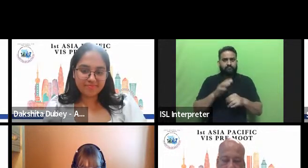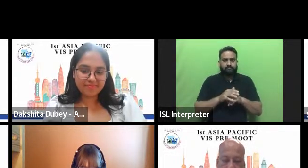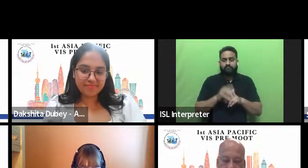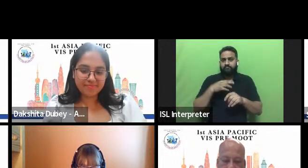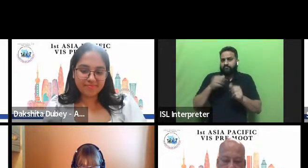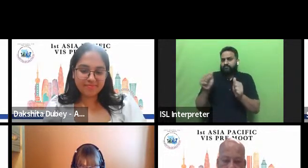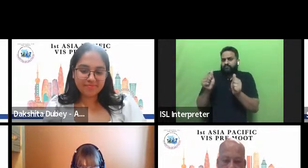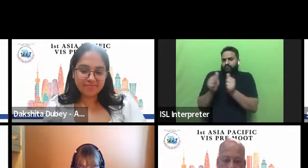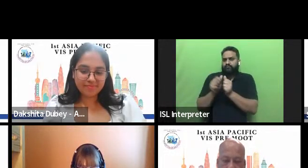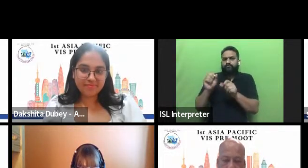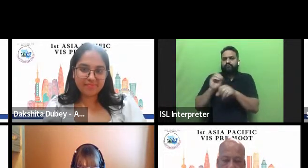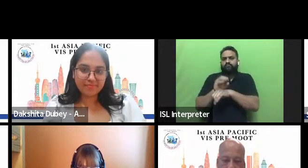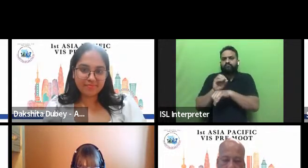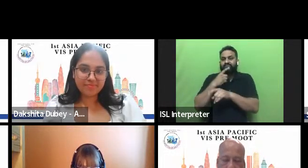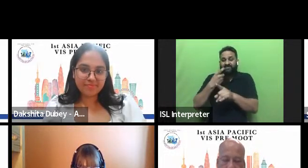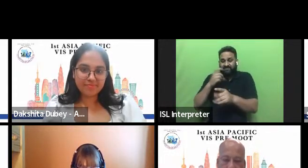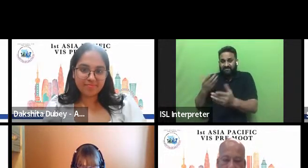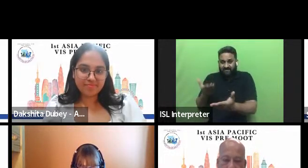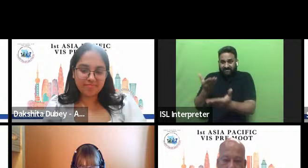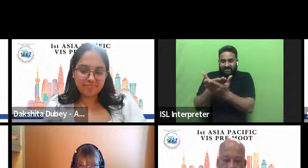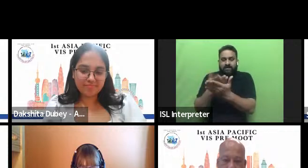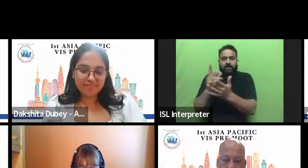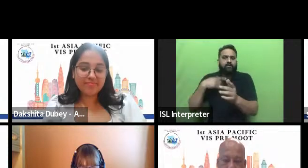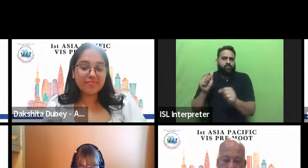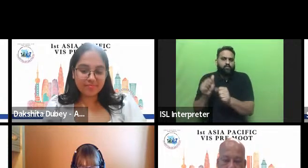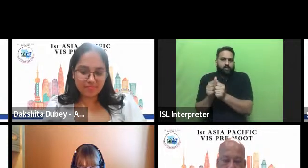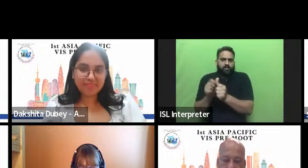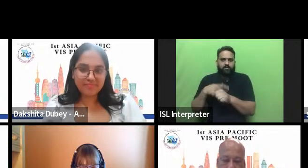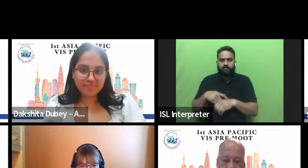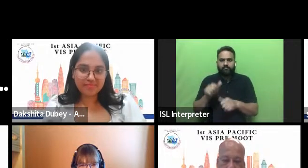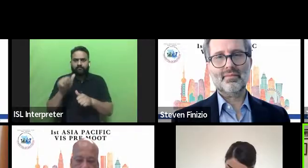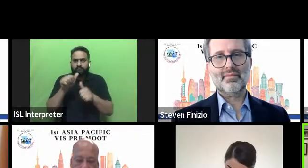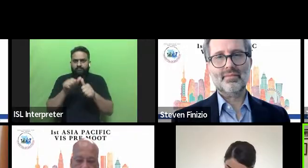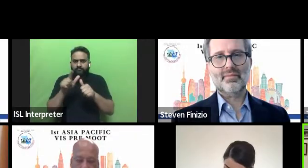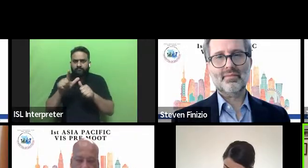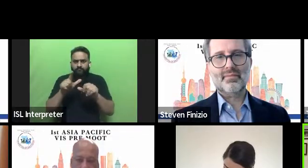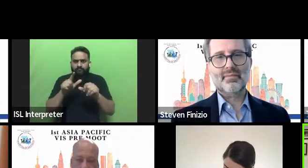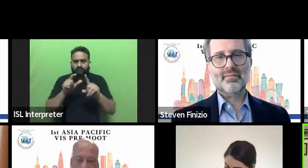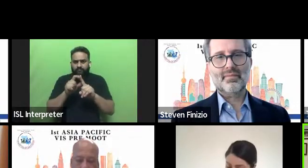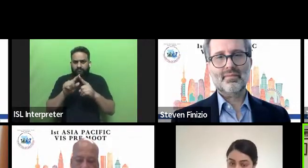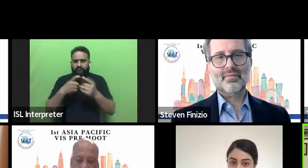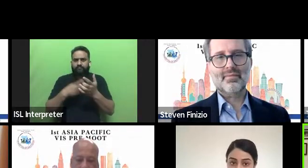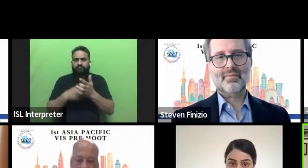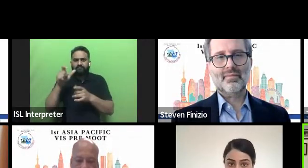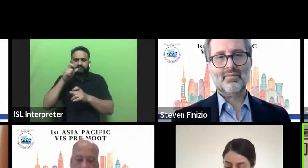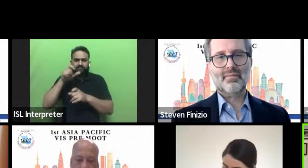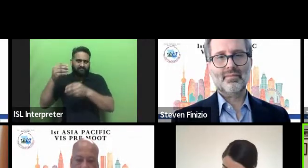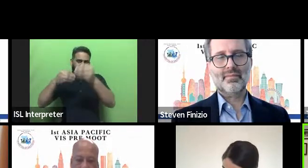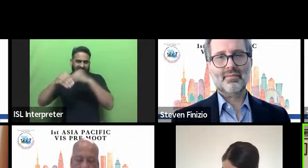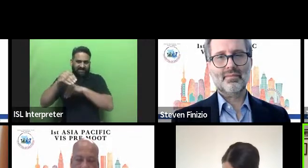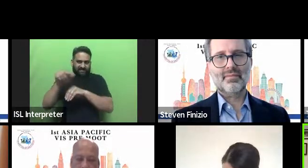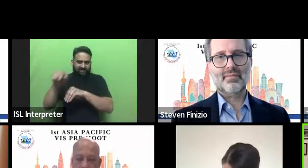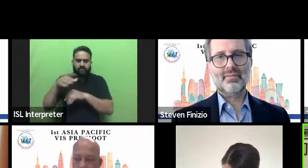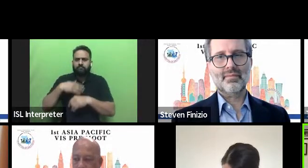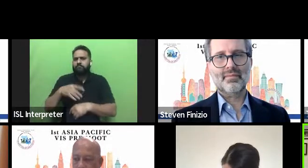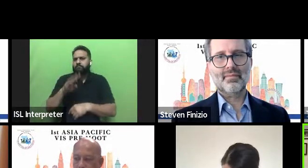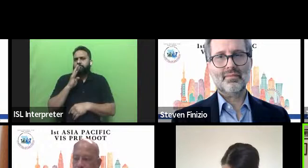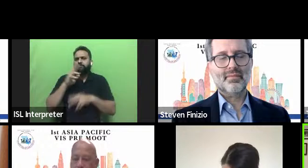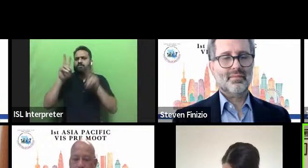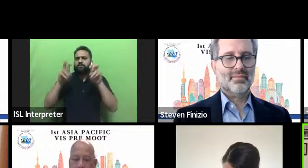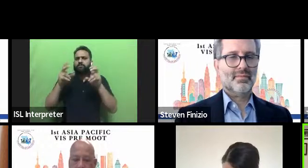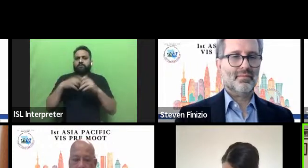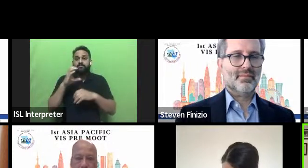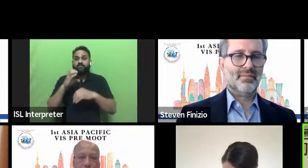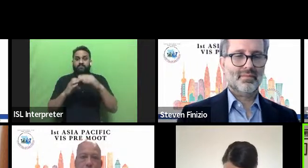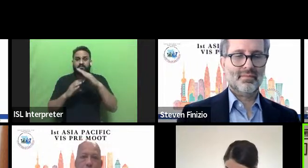on behalf of the claimant in this matter, that is LGUP PLC, who is the seller. I will be speaking on matters of contract